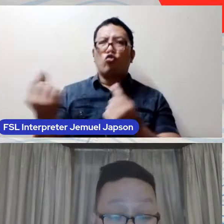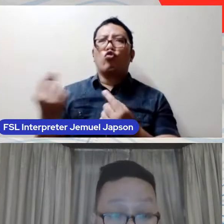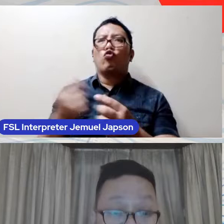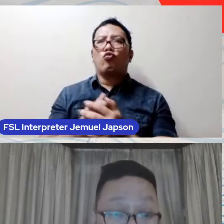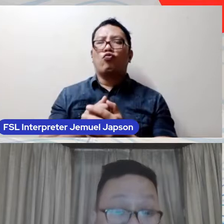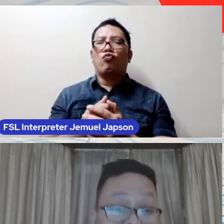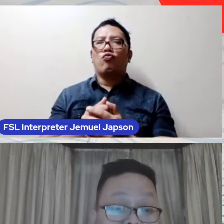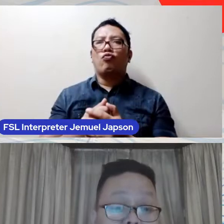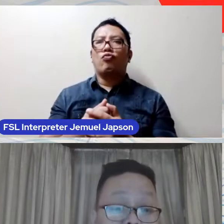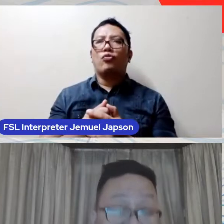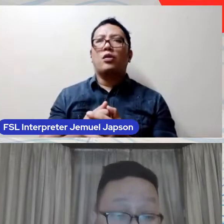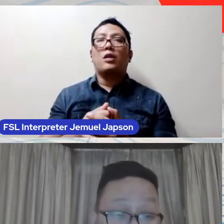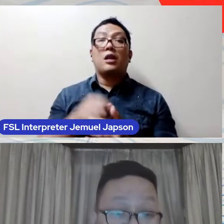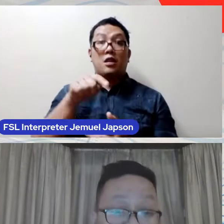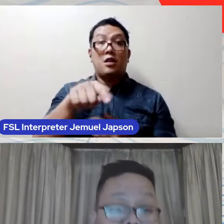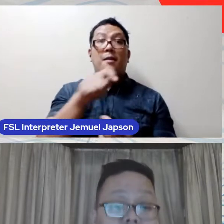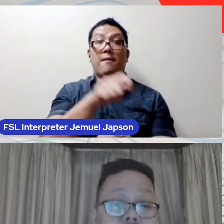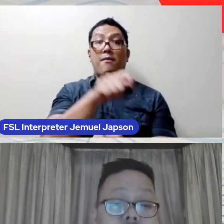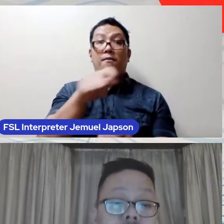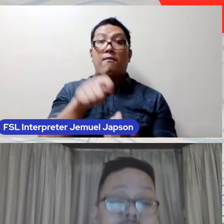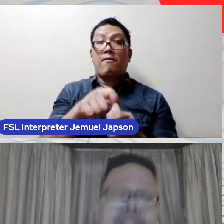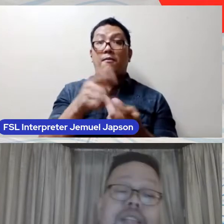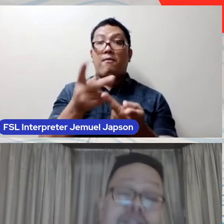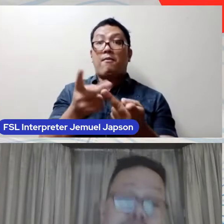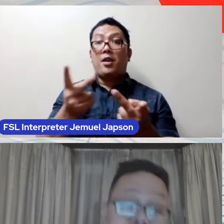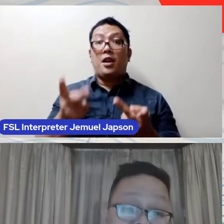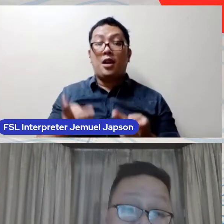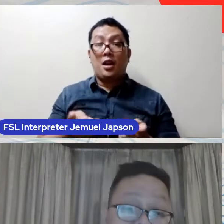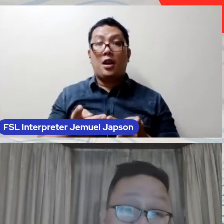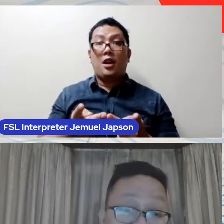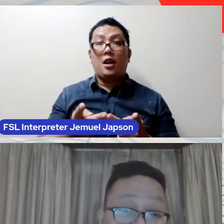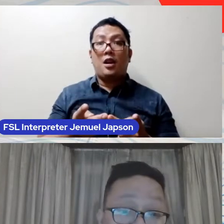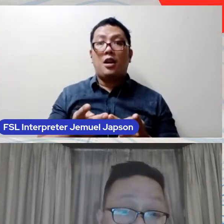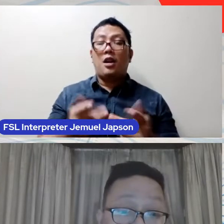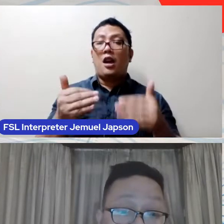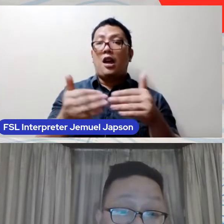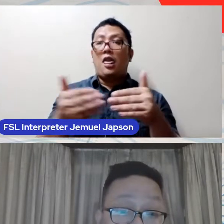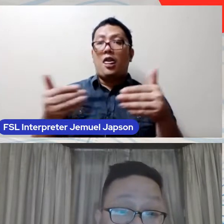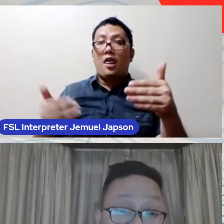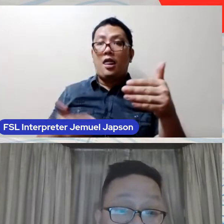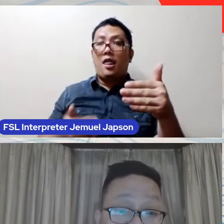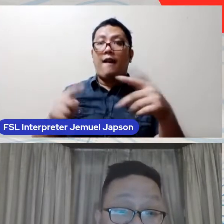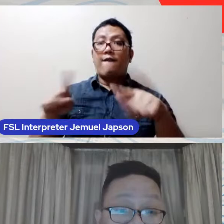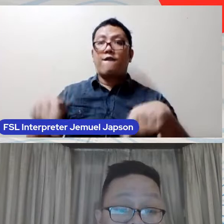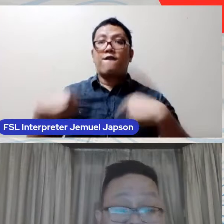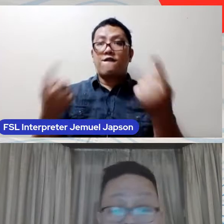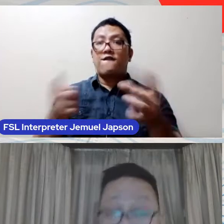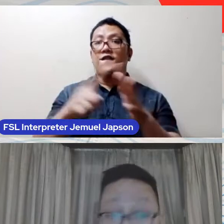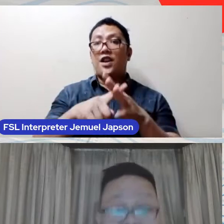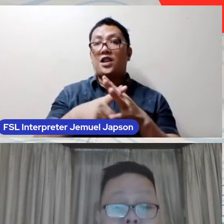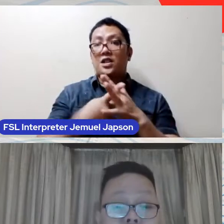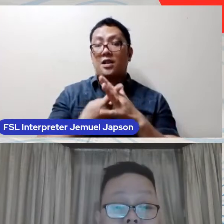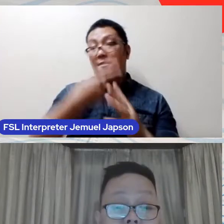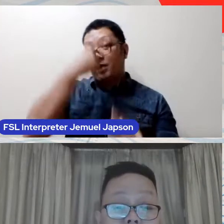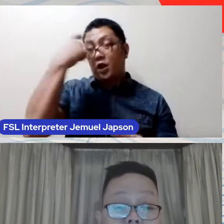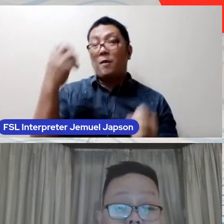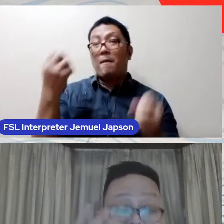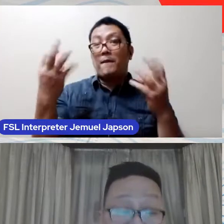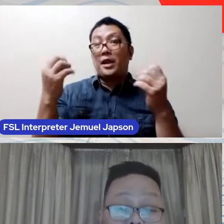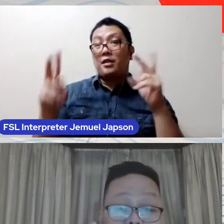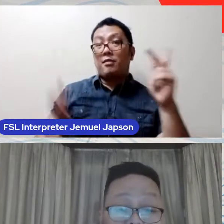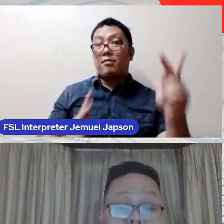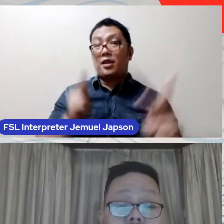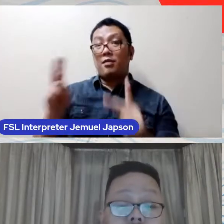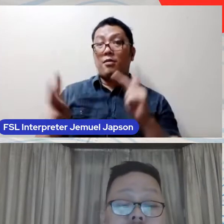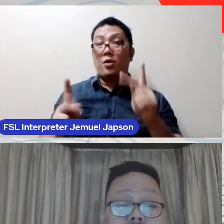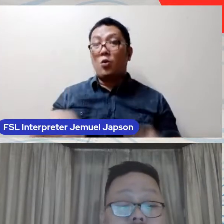kumbaga, that particular place is at a disadvantage at the start. Kasi, for many people, they